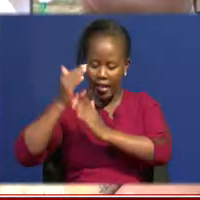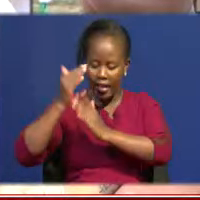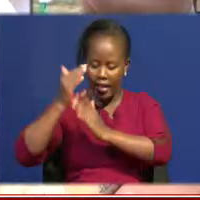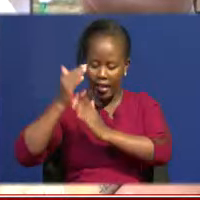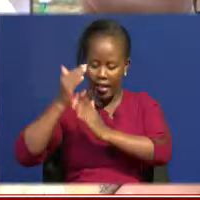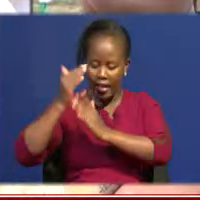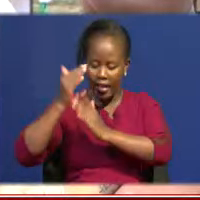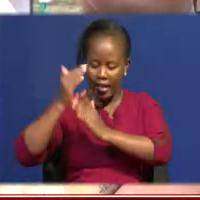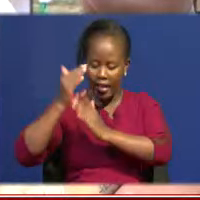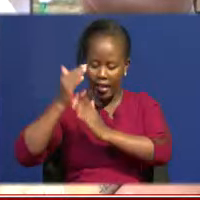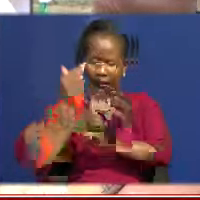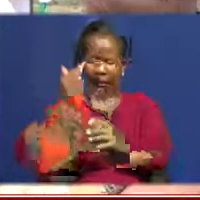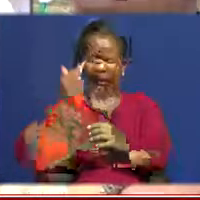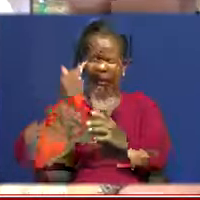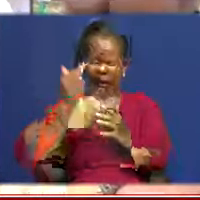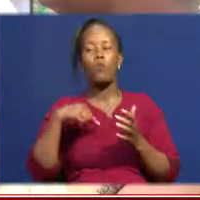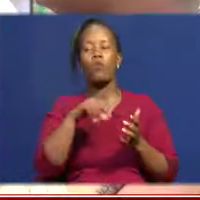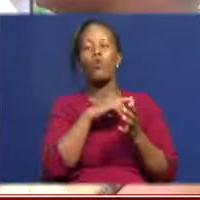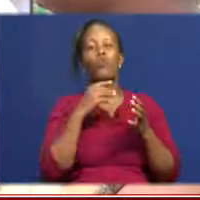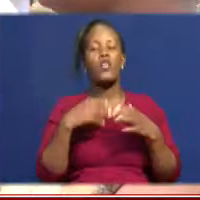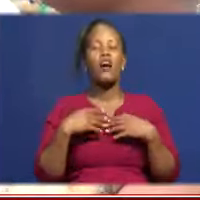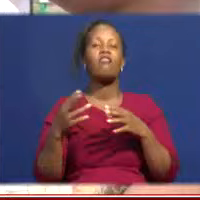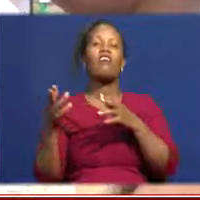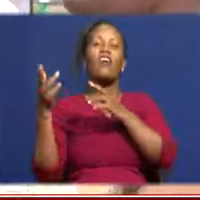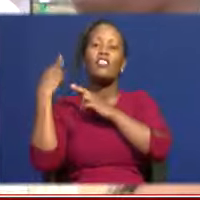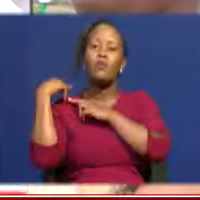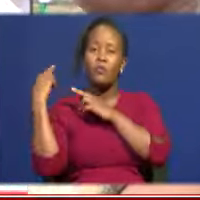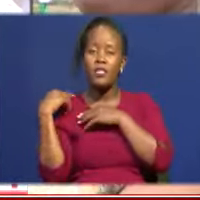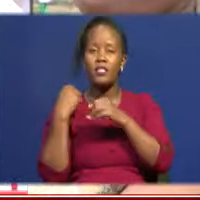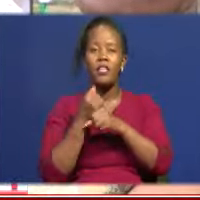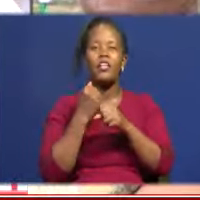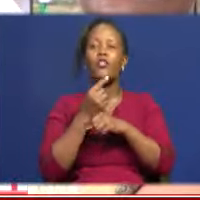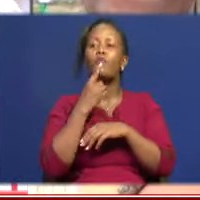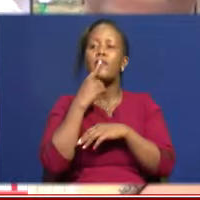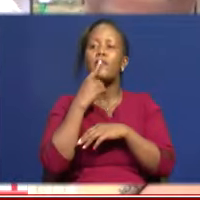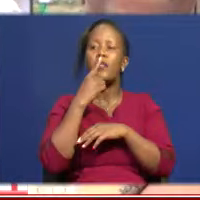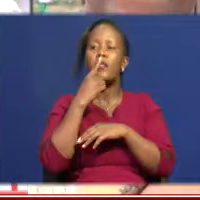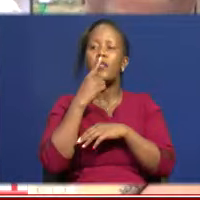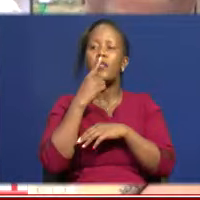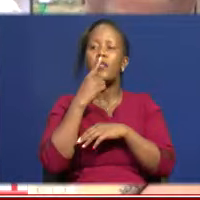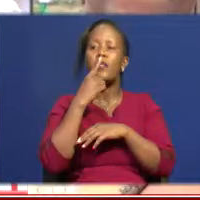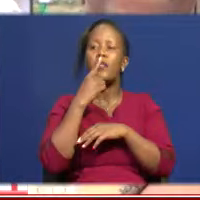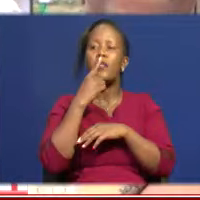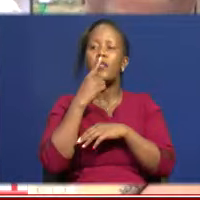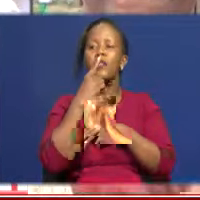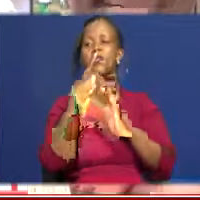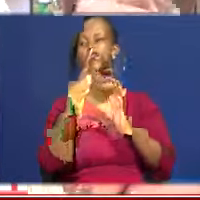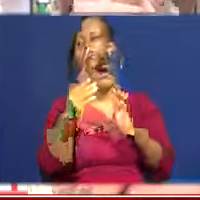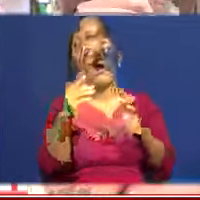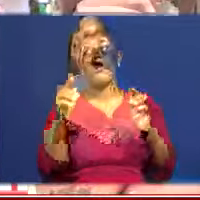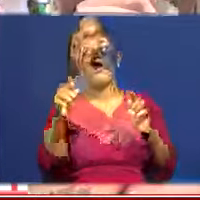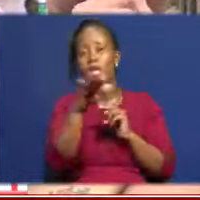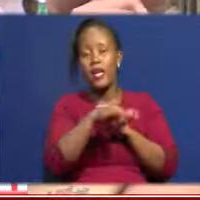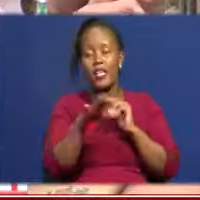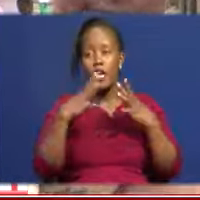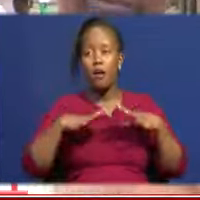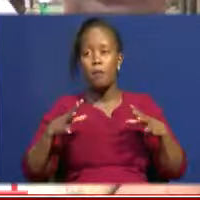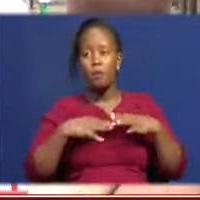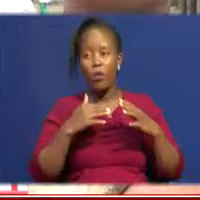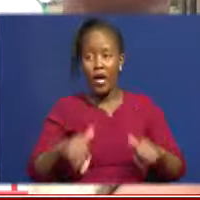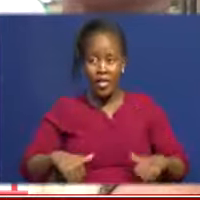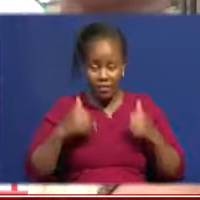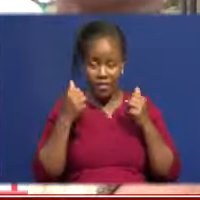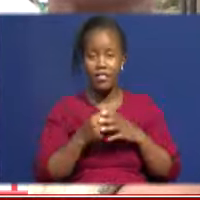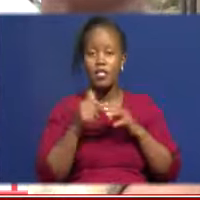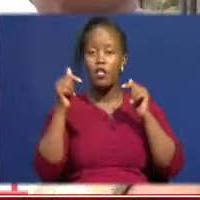taken to be able to make the town accessible, especially na ndio maana leo tumetoka pale